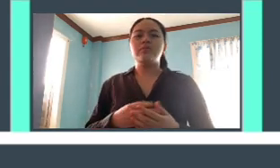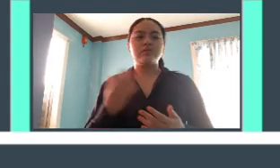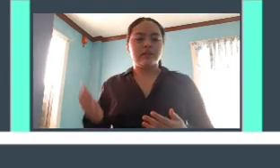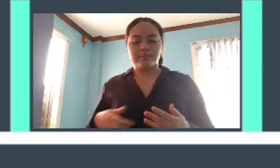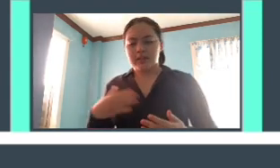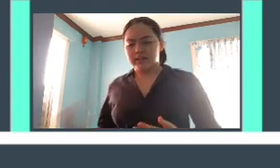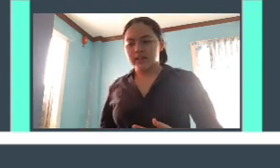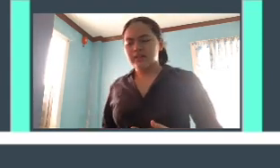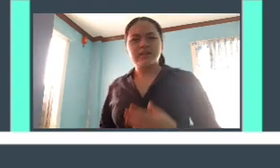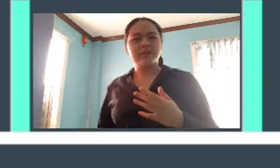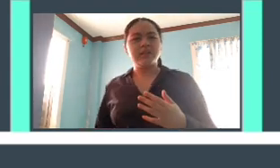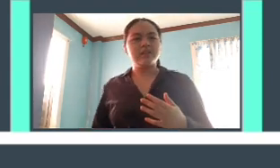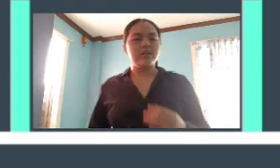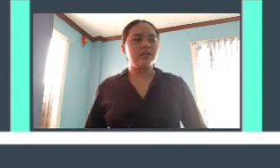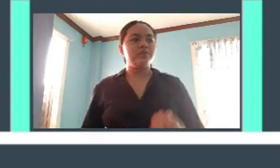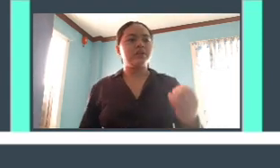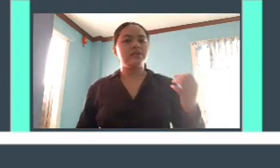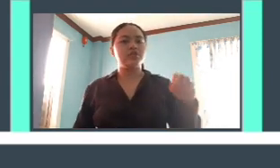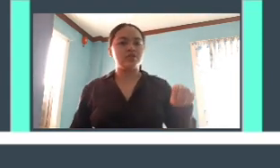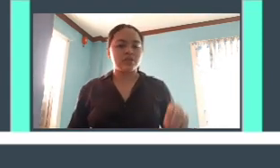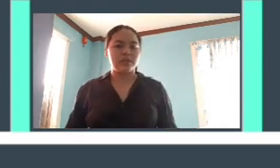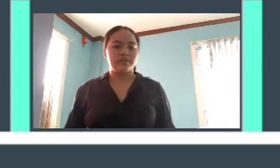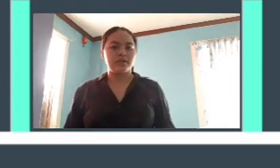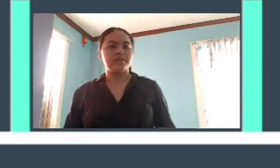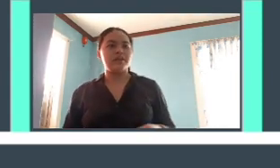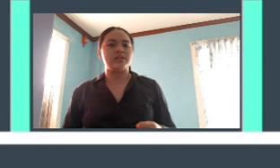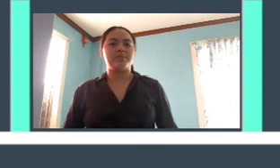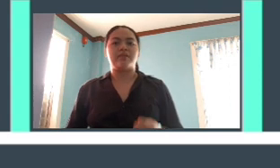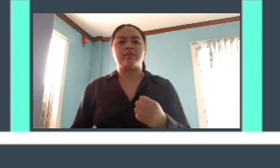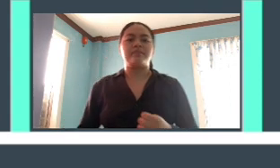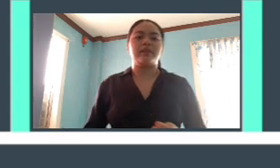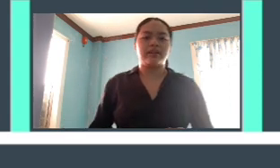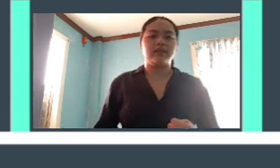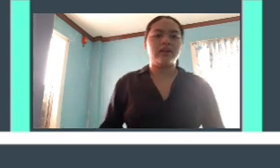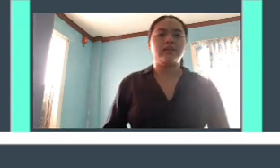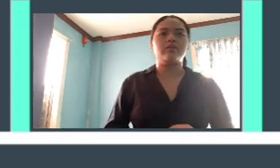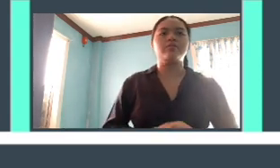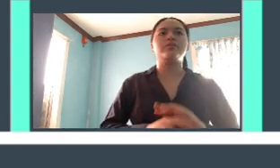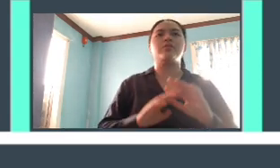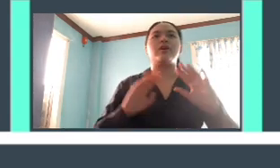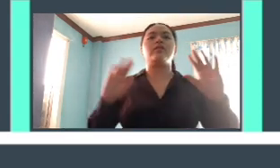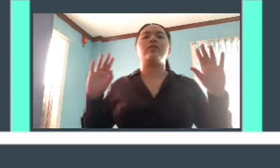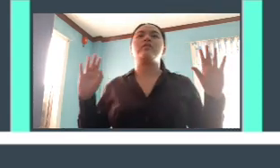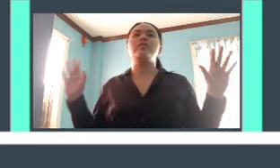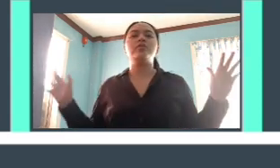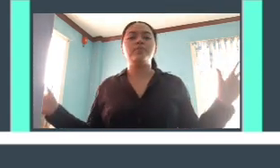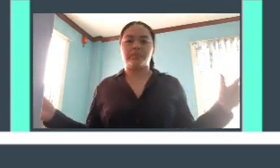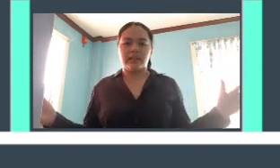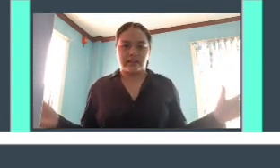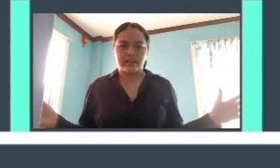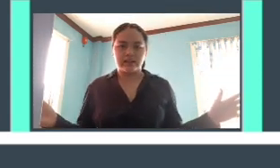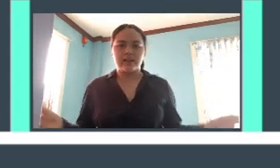Mostly we usually plant it, but sometimes it will drop from its parent plant and to grow a